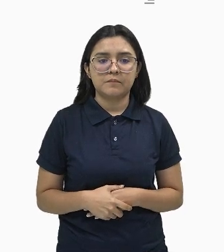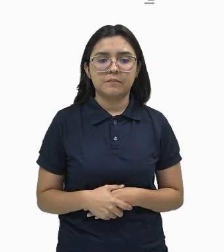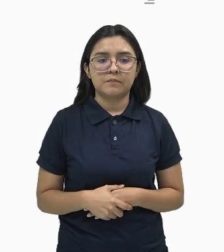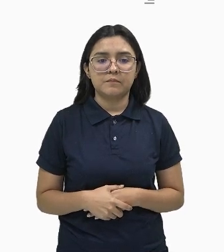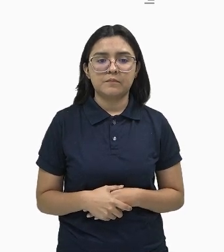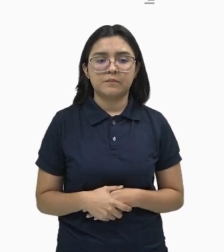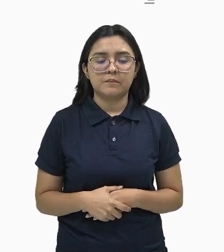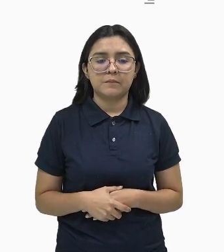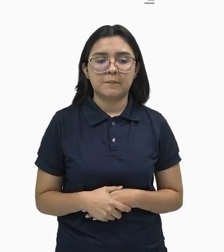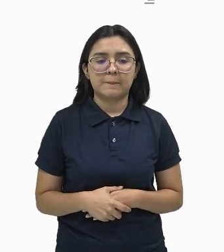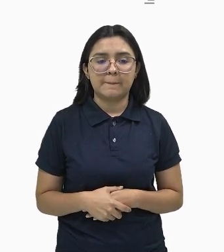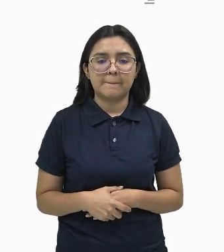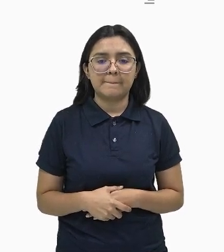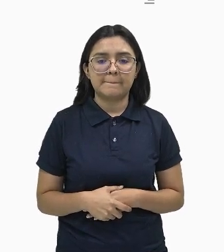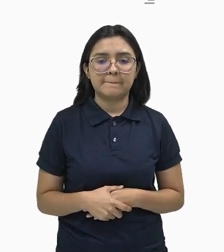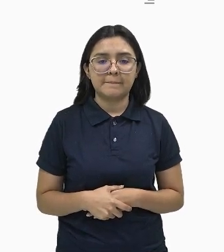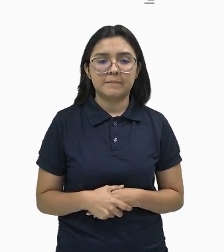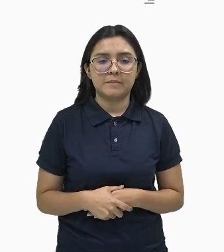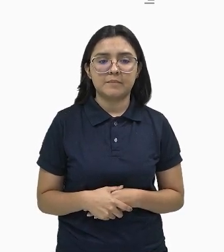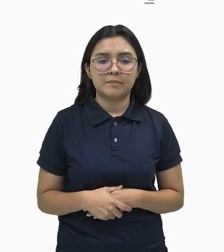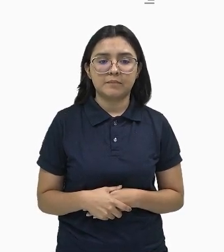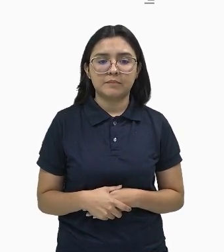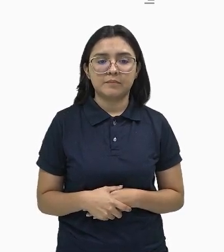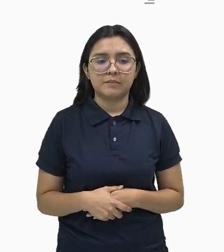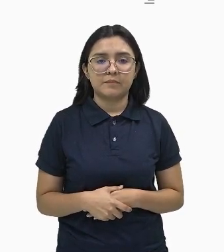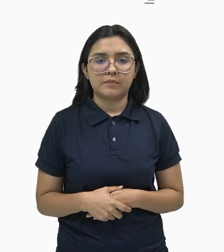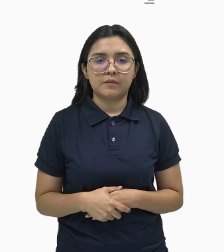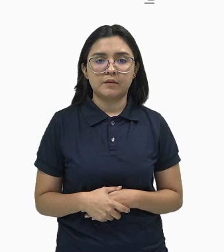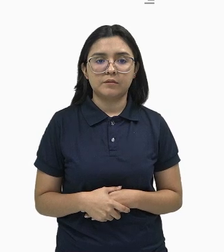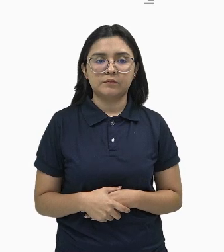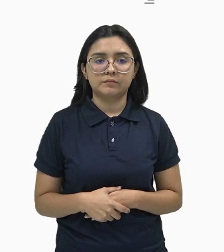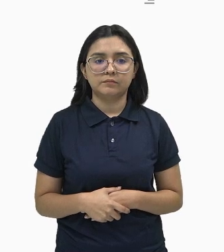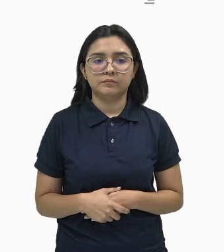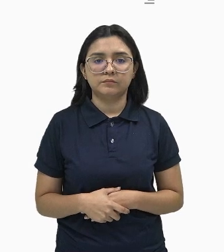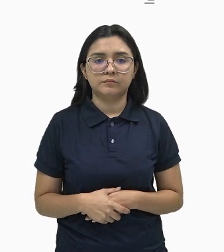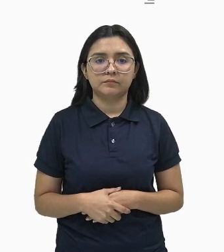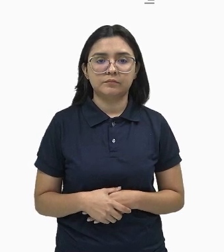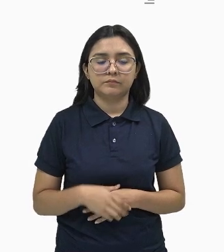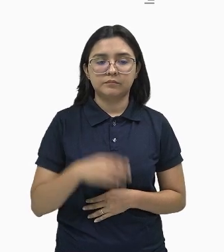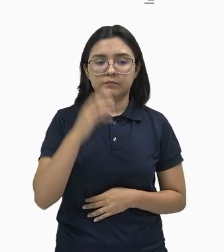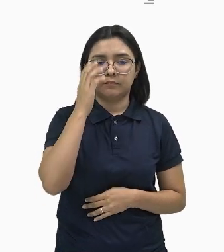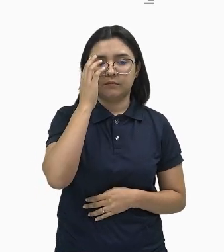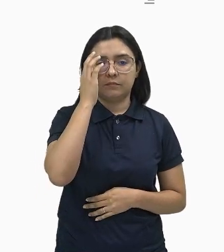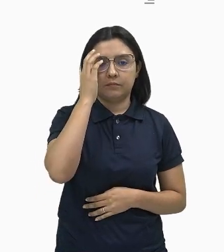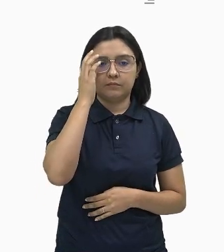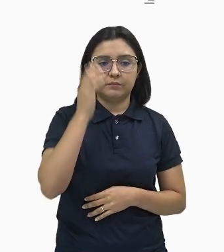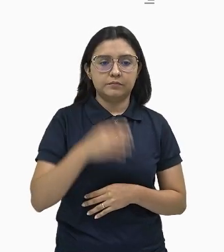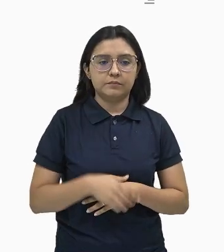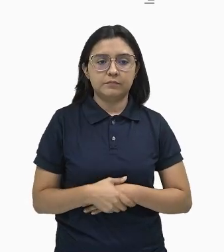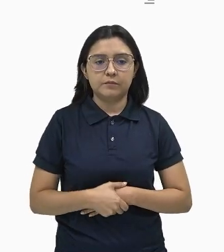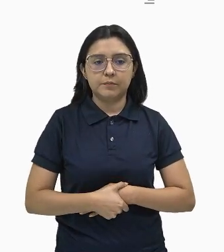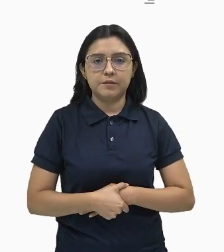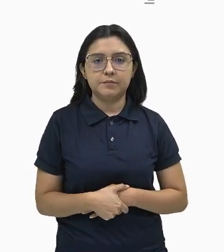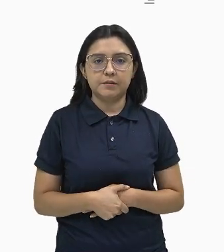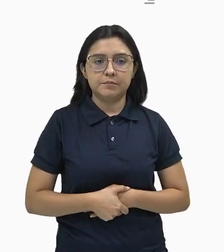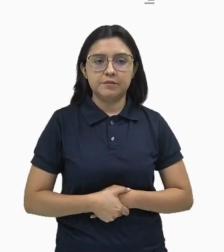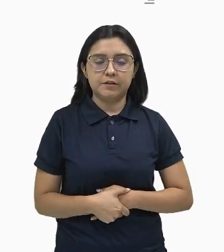individual well-being and the most important factor driving a country's economic